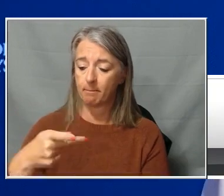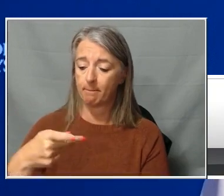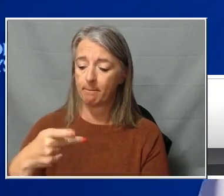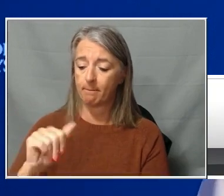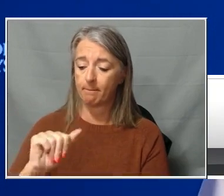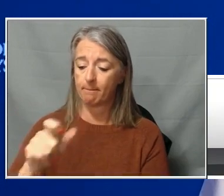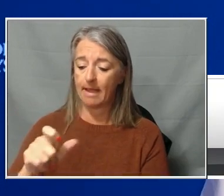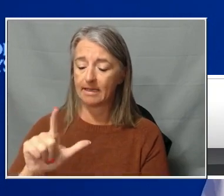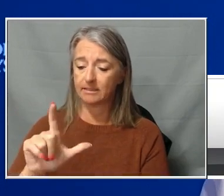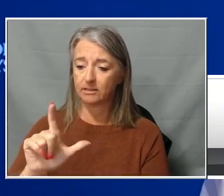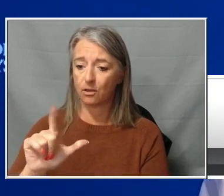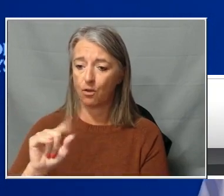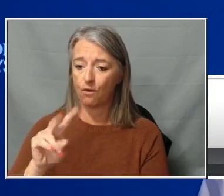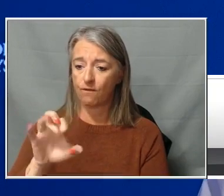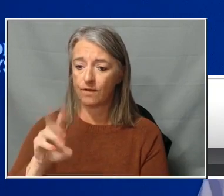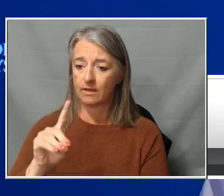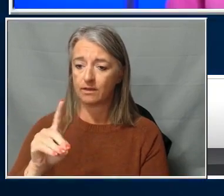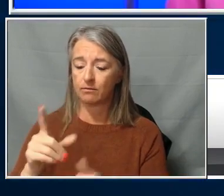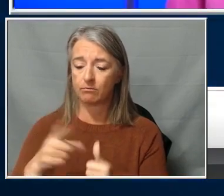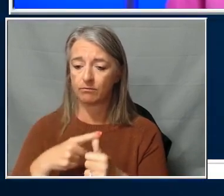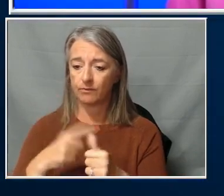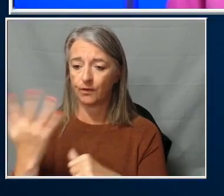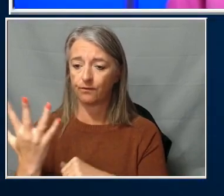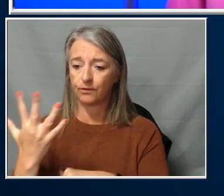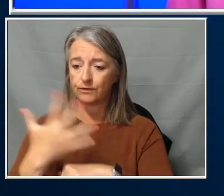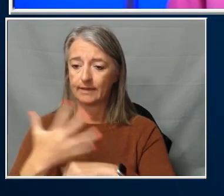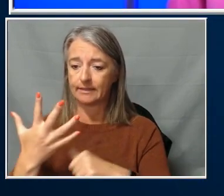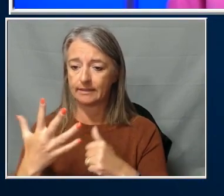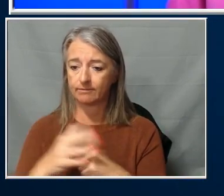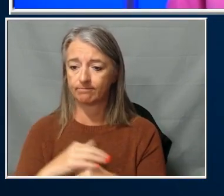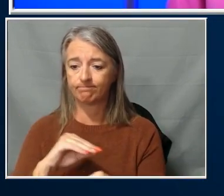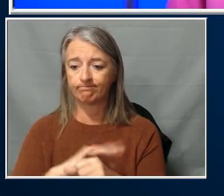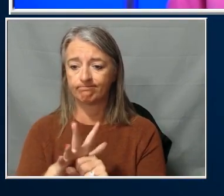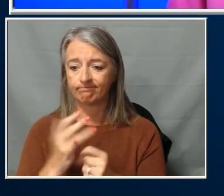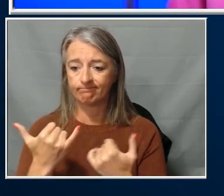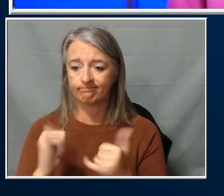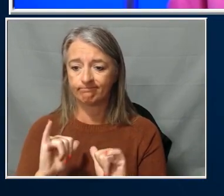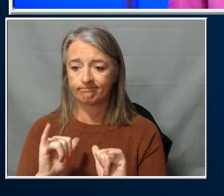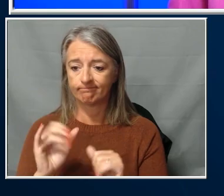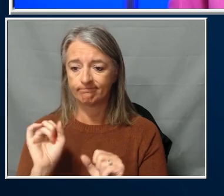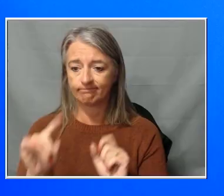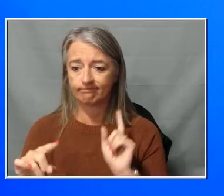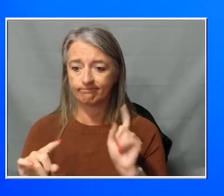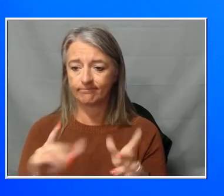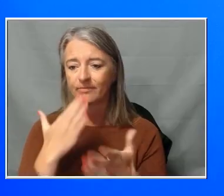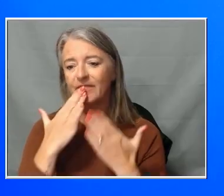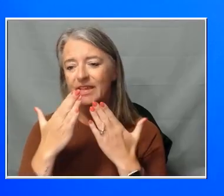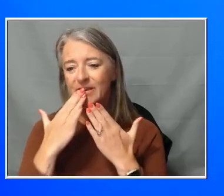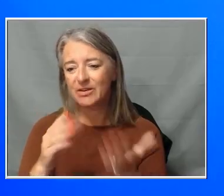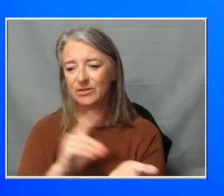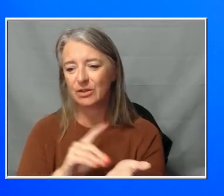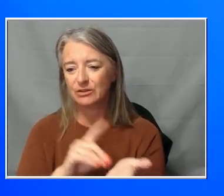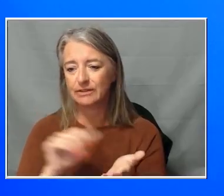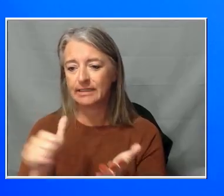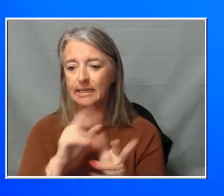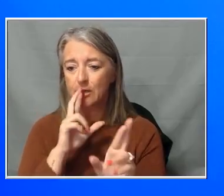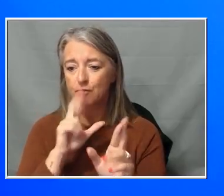especially within the first 5 days if you can. COVID's still making those headlines. Had to ask. Dr. Hawkinson, thank you. Any reporters with us